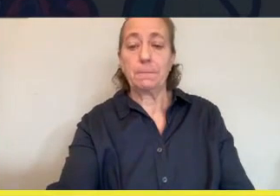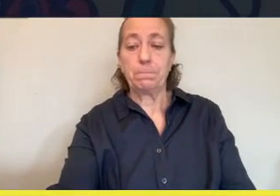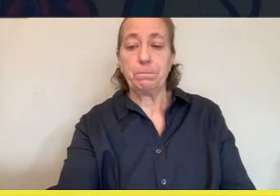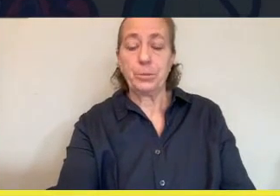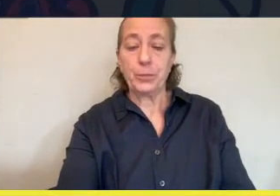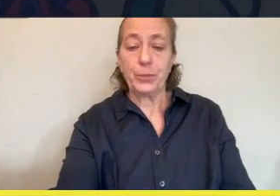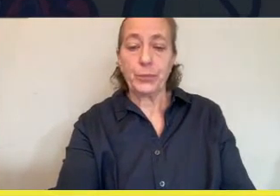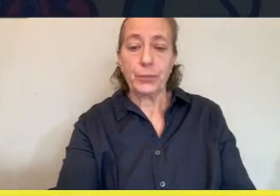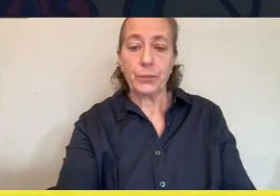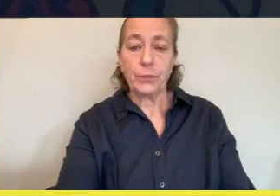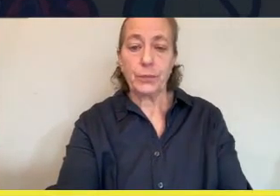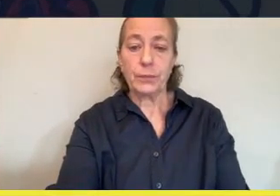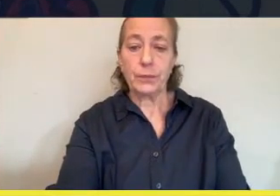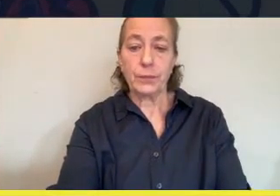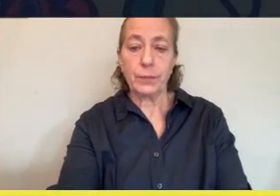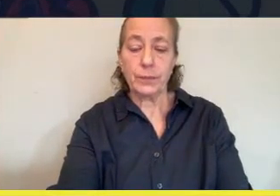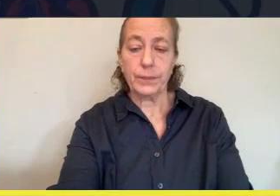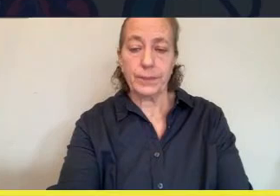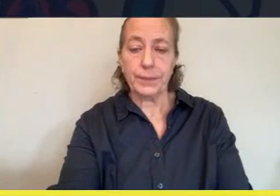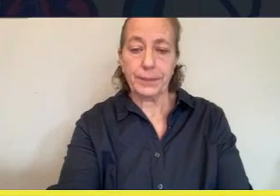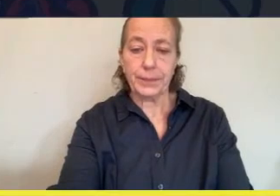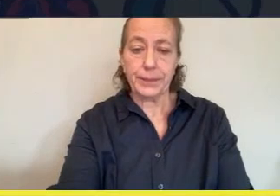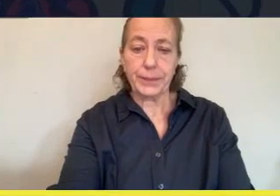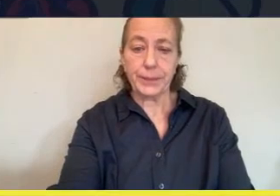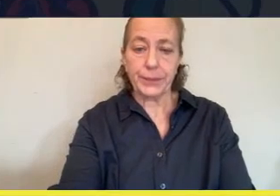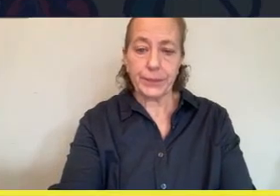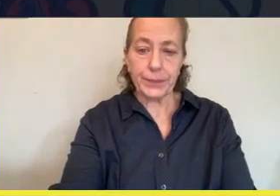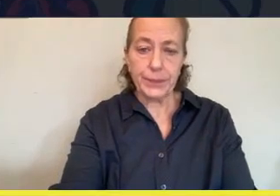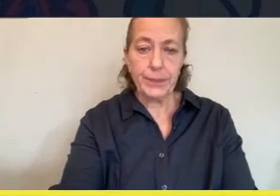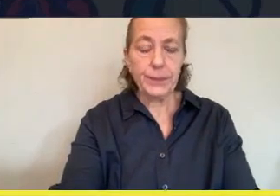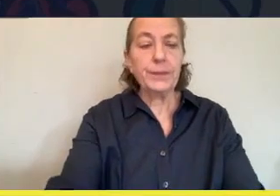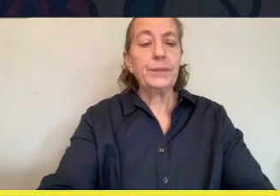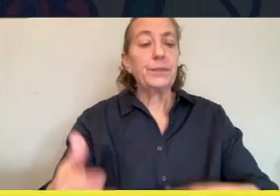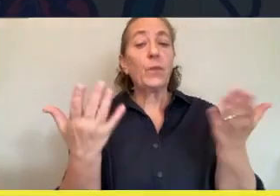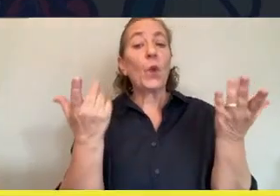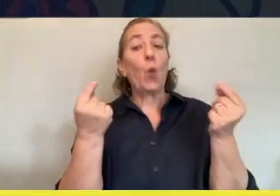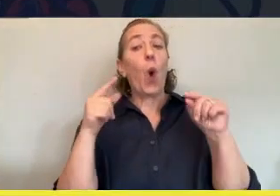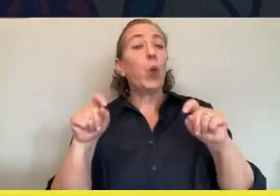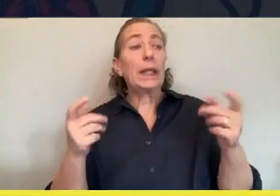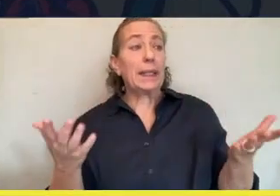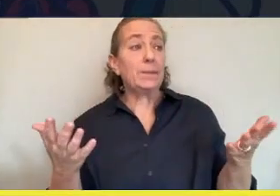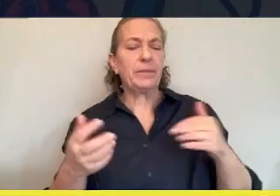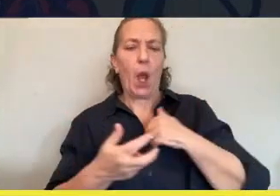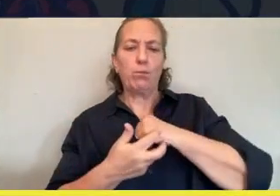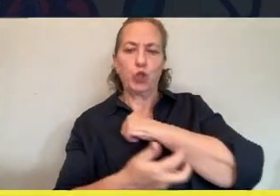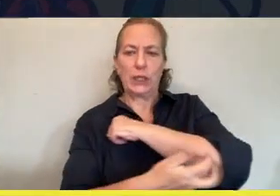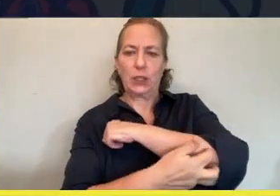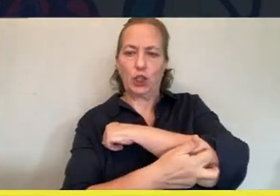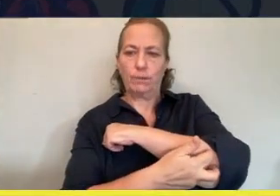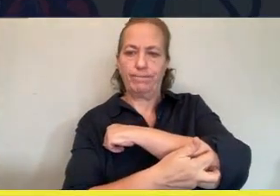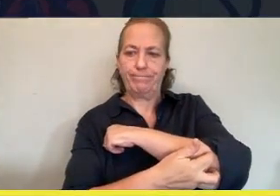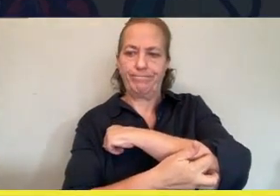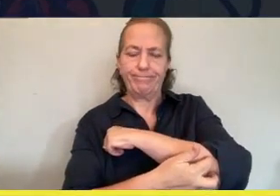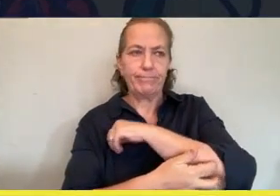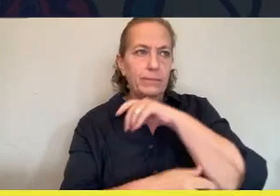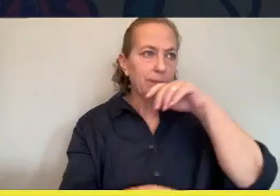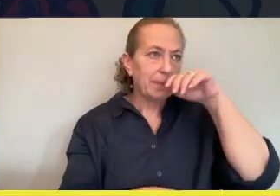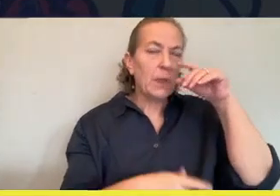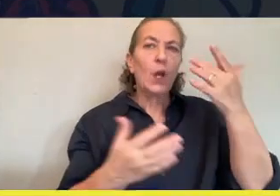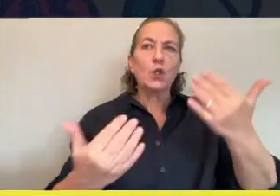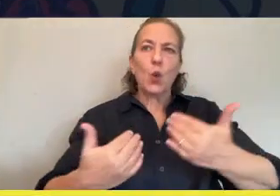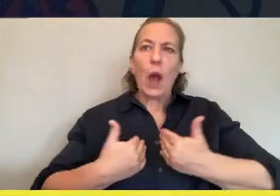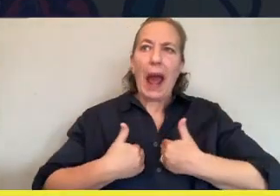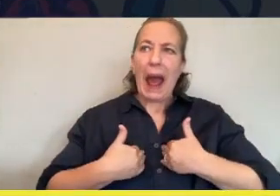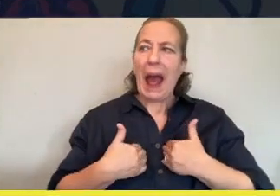What's needed to accomplish harmonization is a bridge. That is placing a standard set of